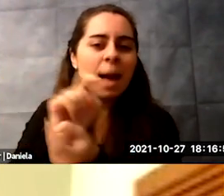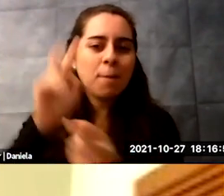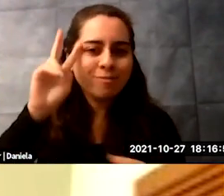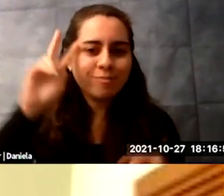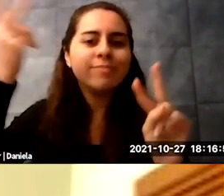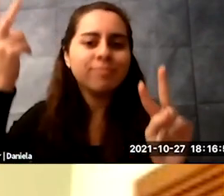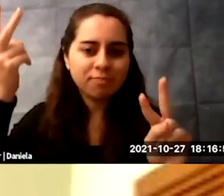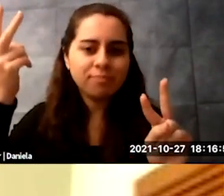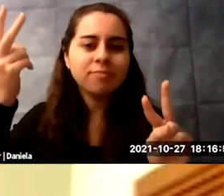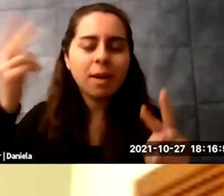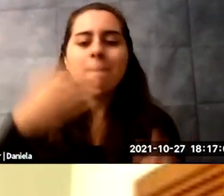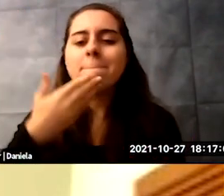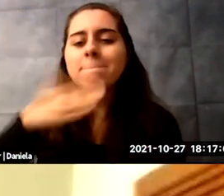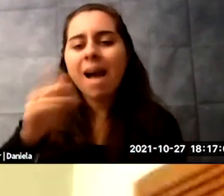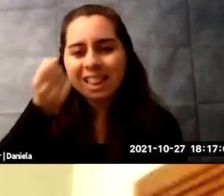more of a,